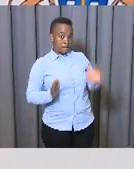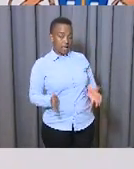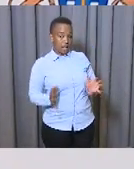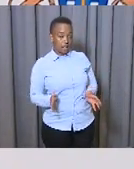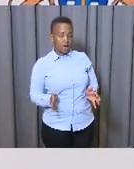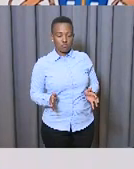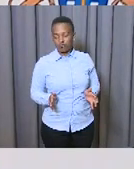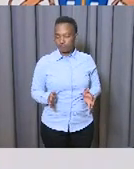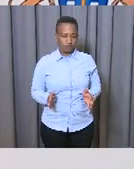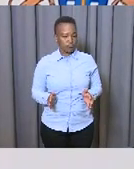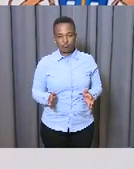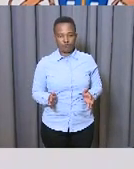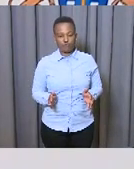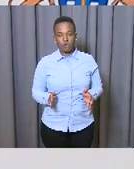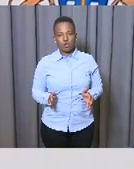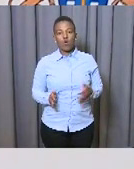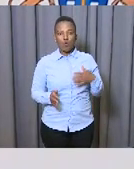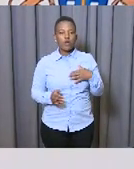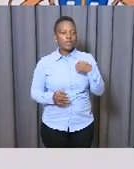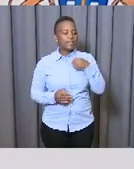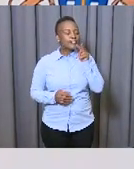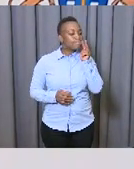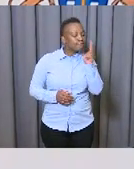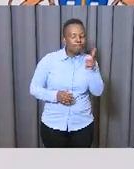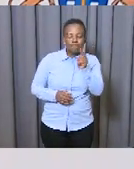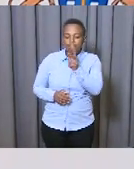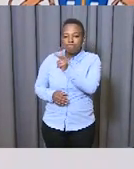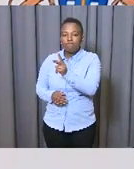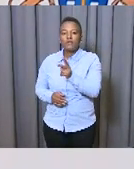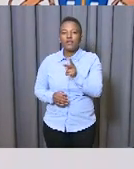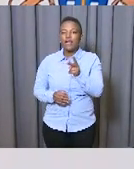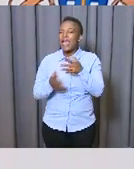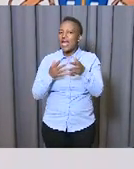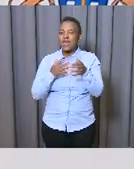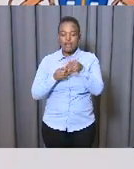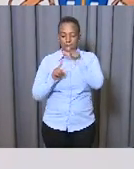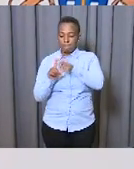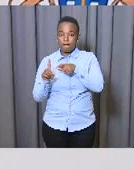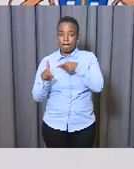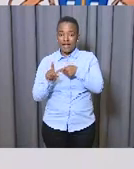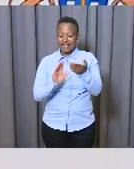the republic. We must look at everywhere. And death anywhere in the country,